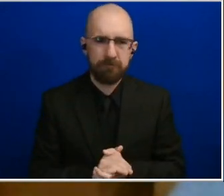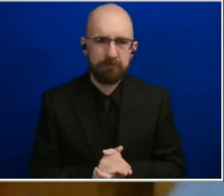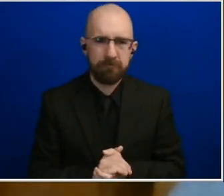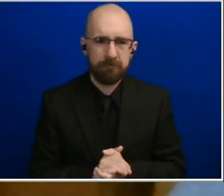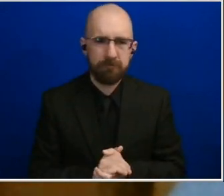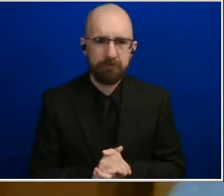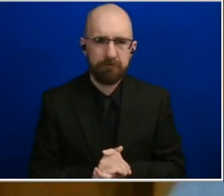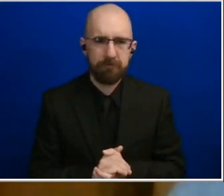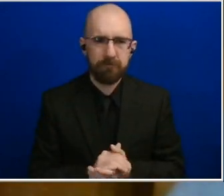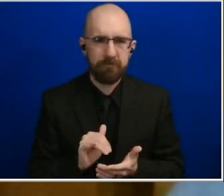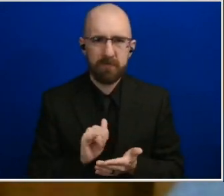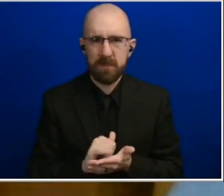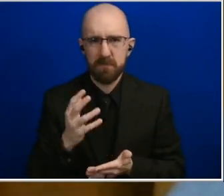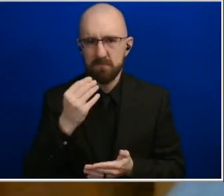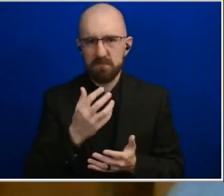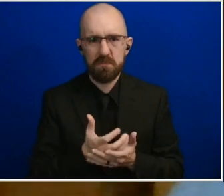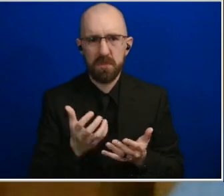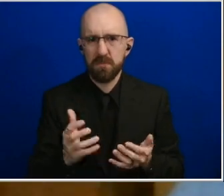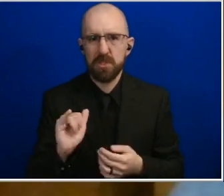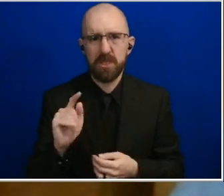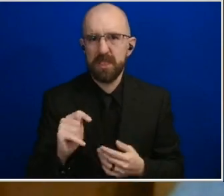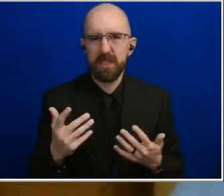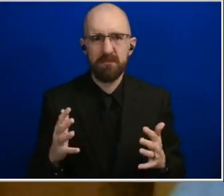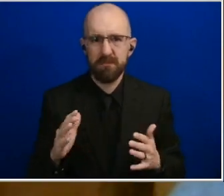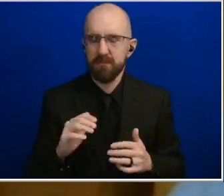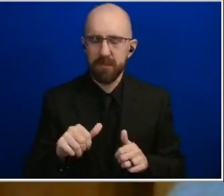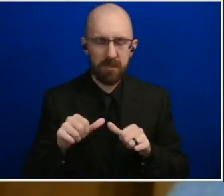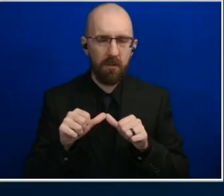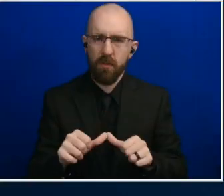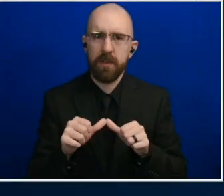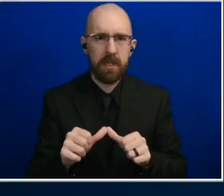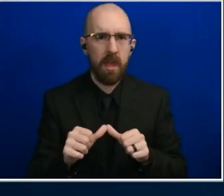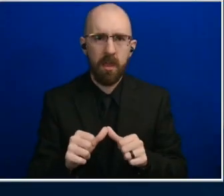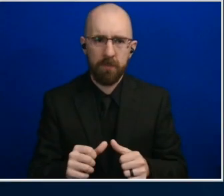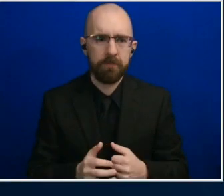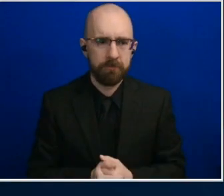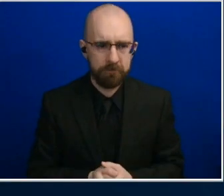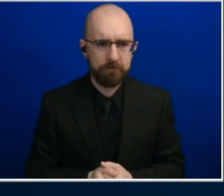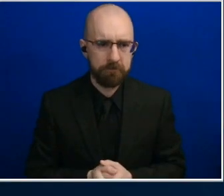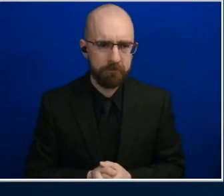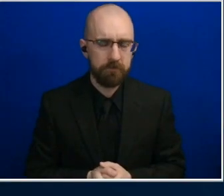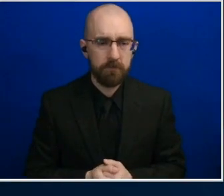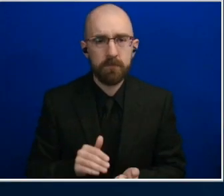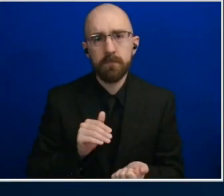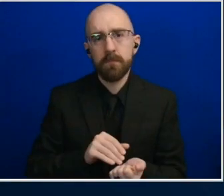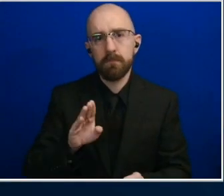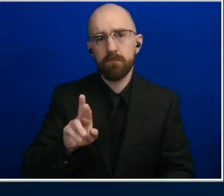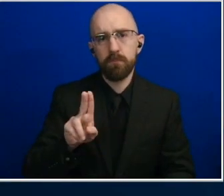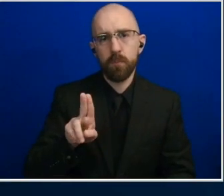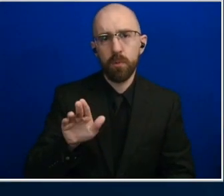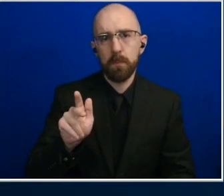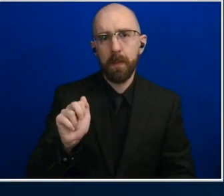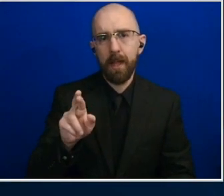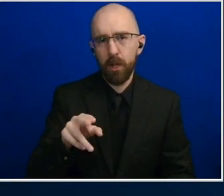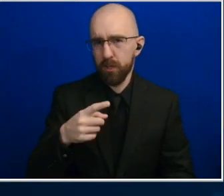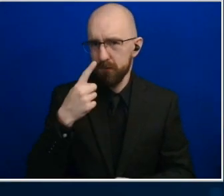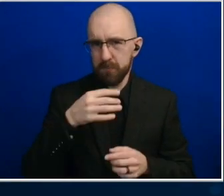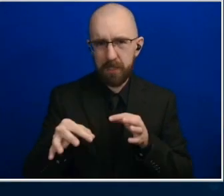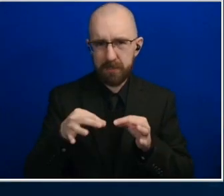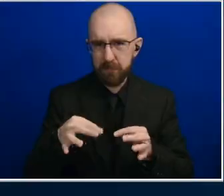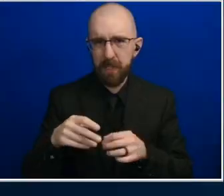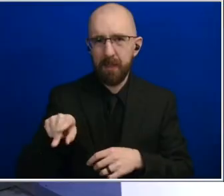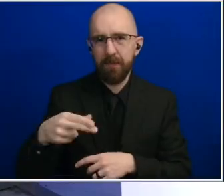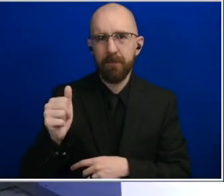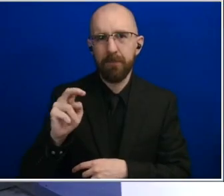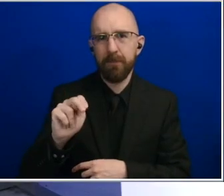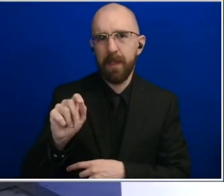that was pretty much it. I mean, yeah, it was just all the time. Yeah. Dr. Brubaker, can you explain how phantom pain happens? Where is the